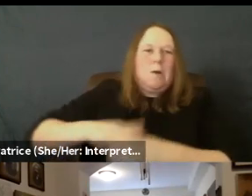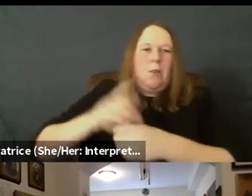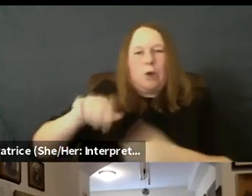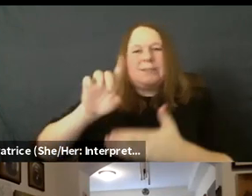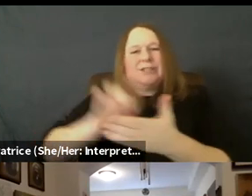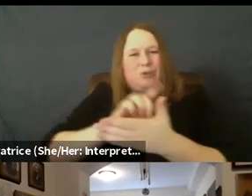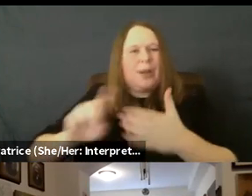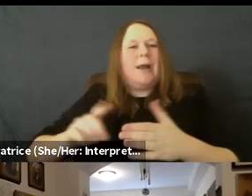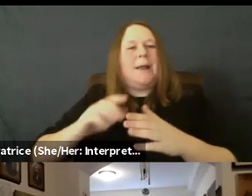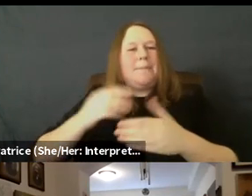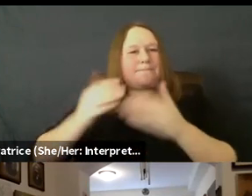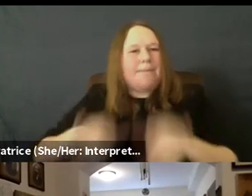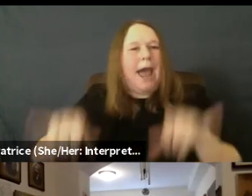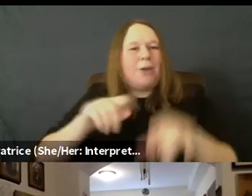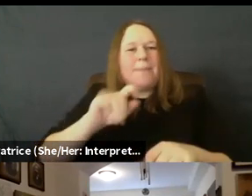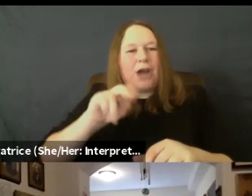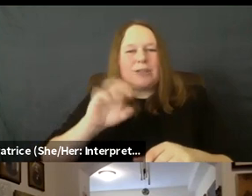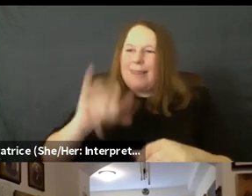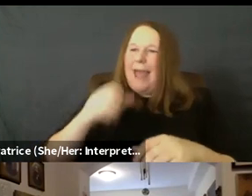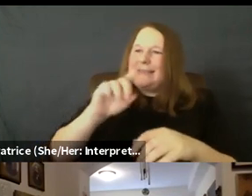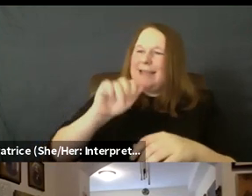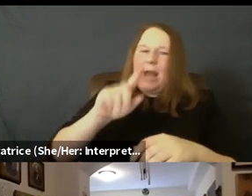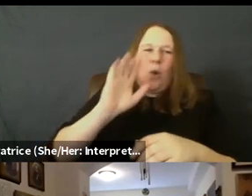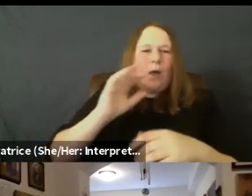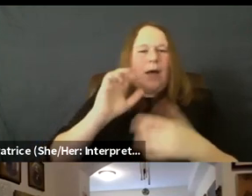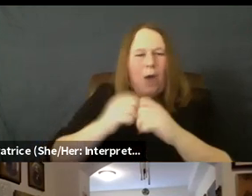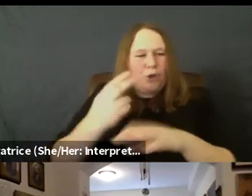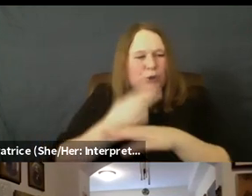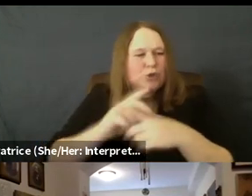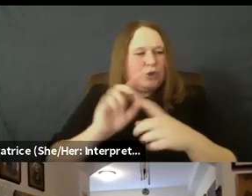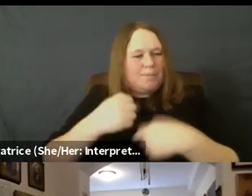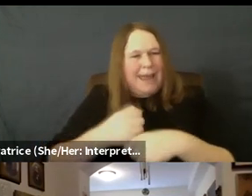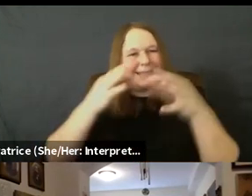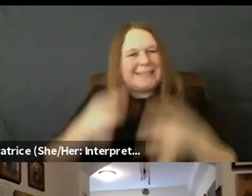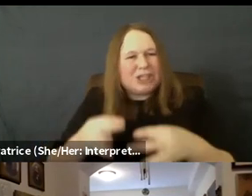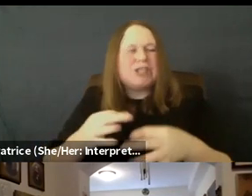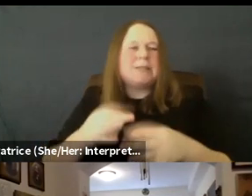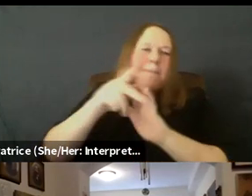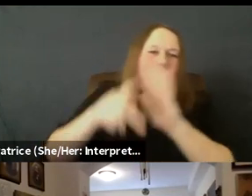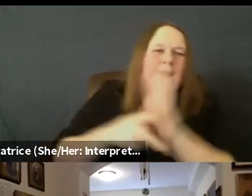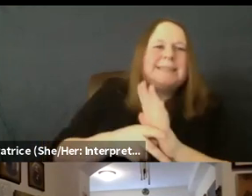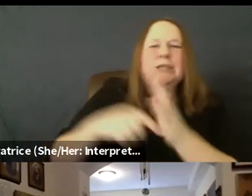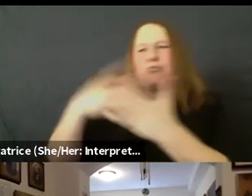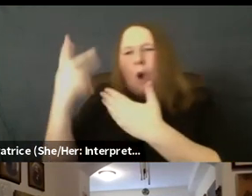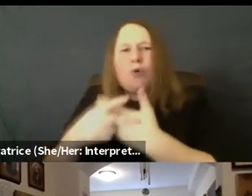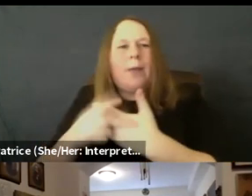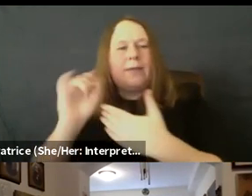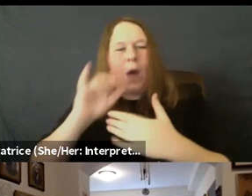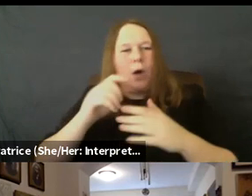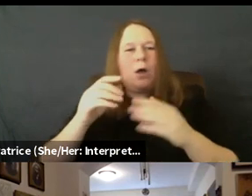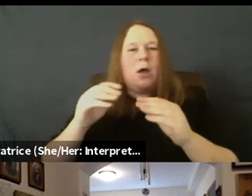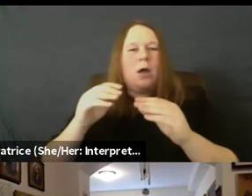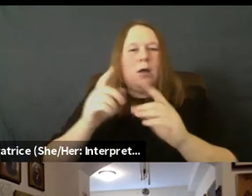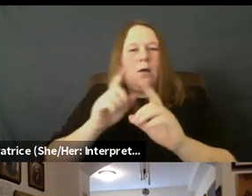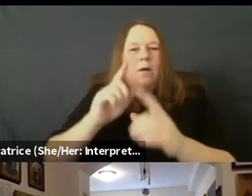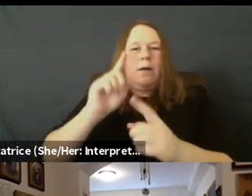patterns? How will that data be used to inform decisions, programs, or policies that will bring us farther